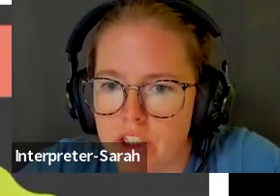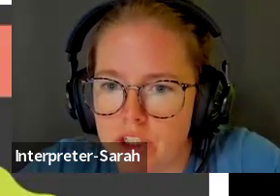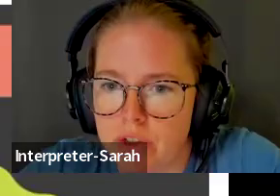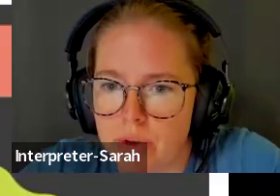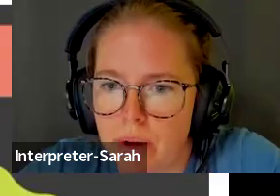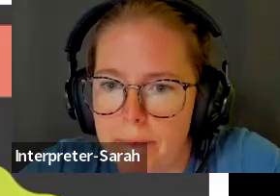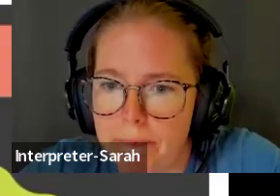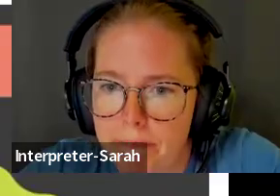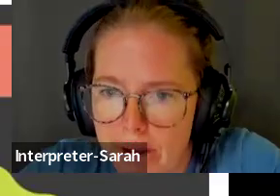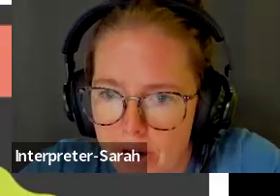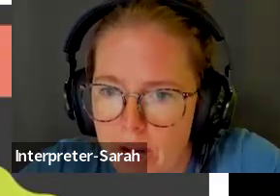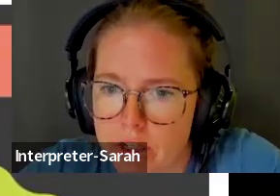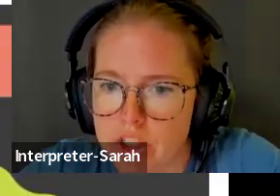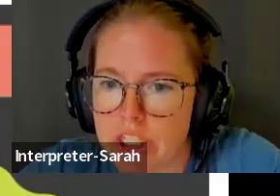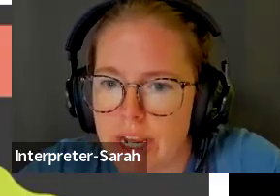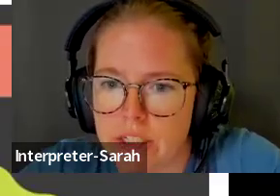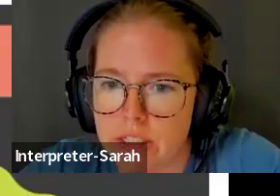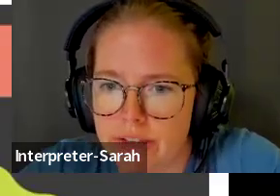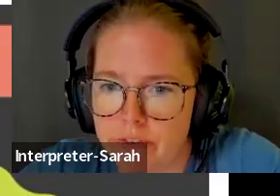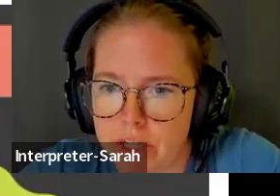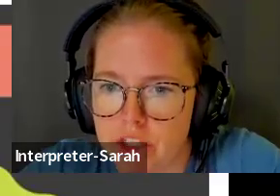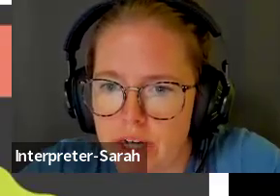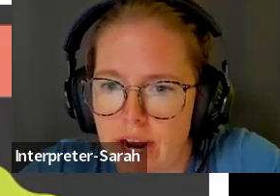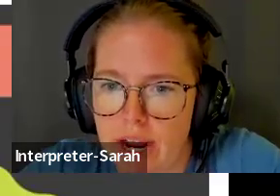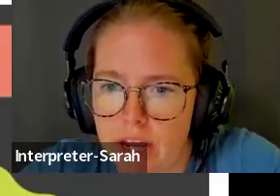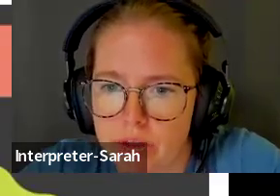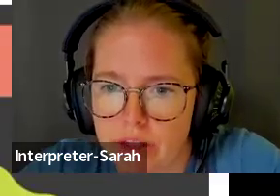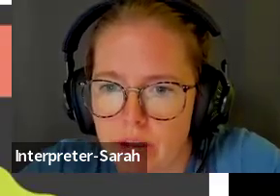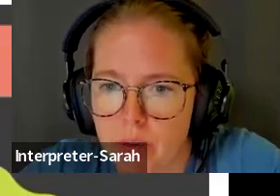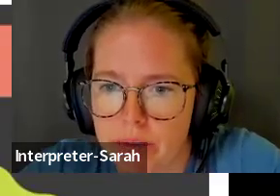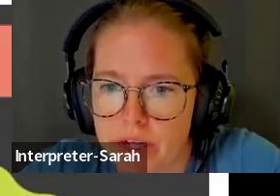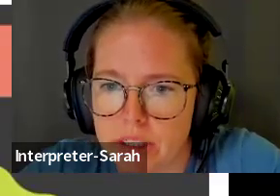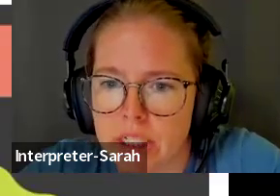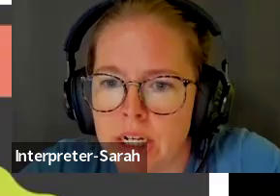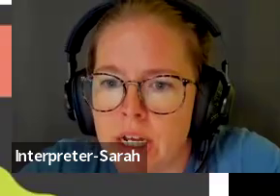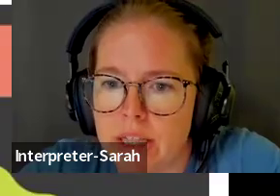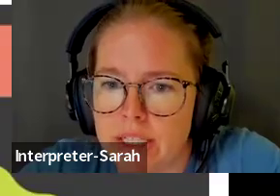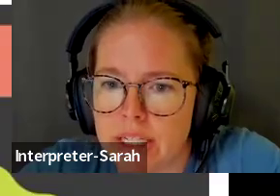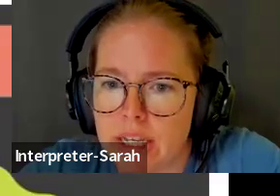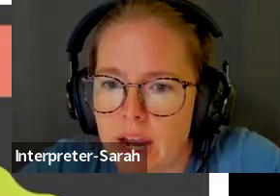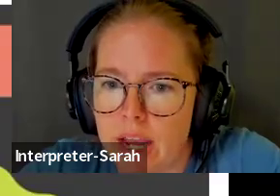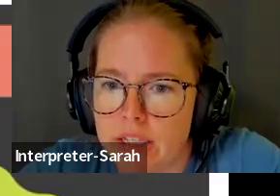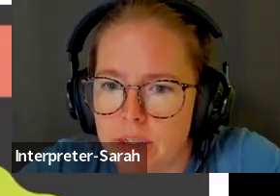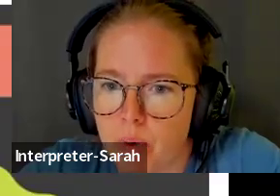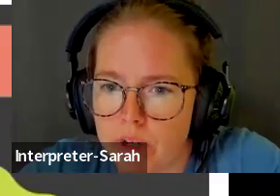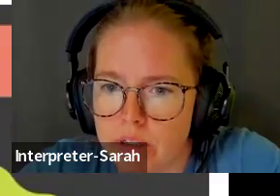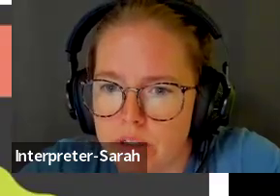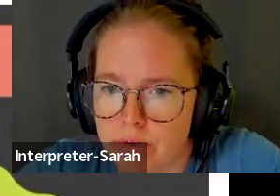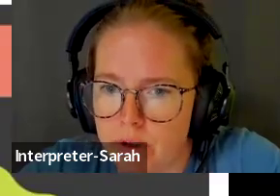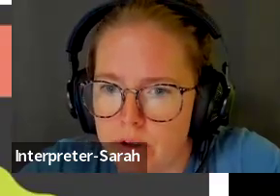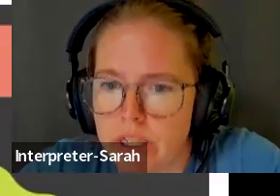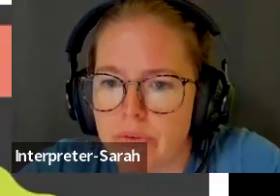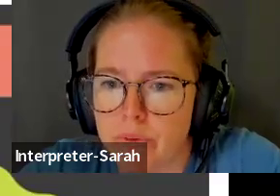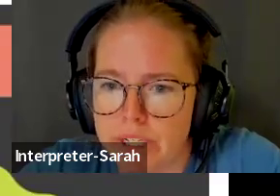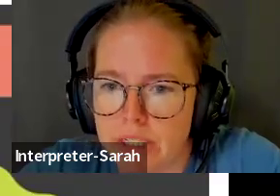deaf person to better understand the information at hand within the appointment. The CDI is